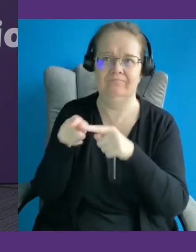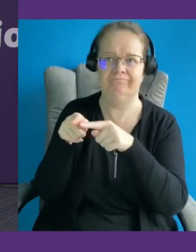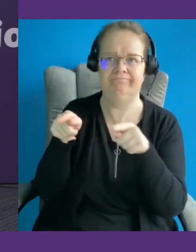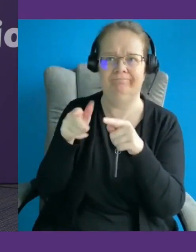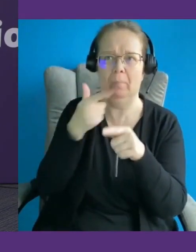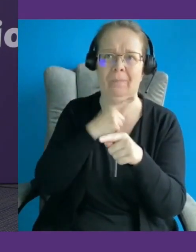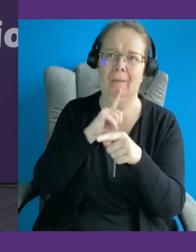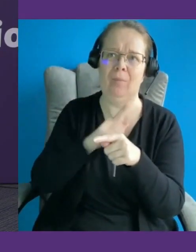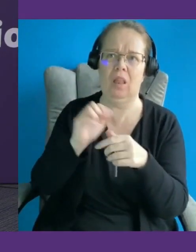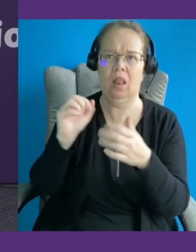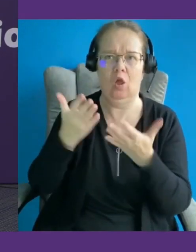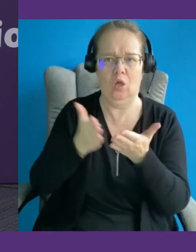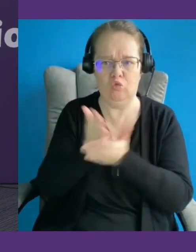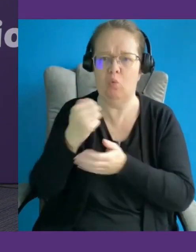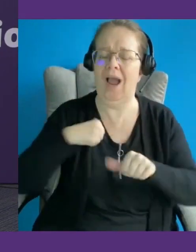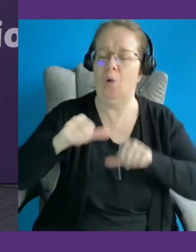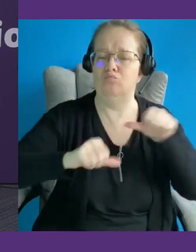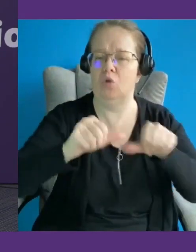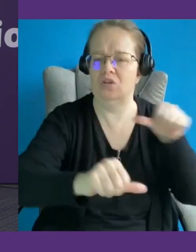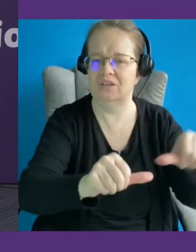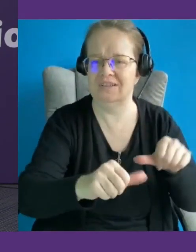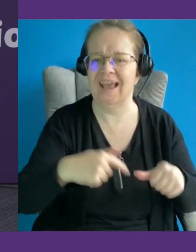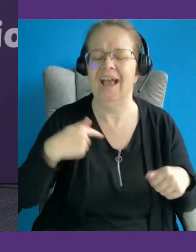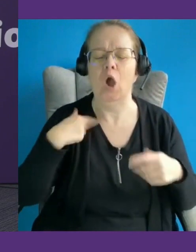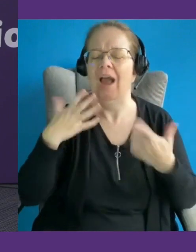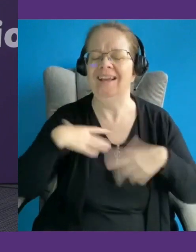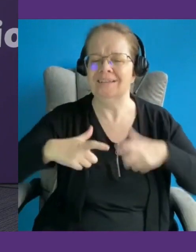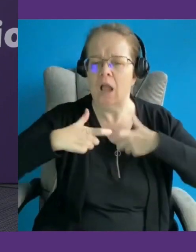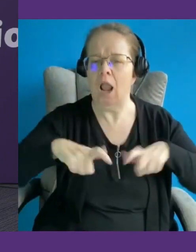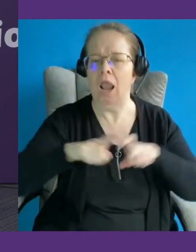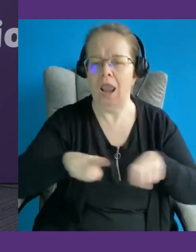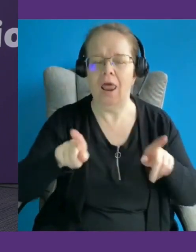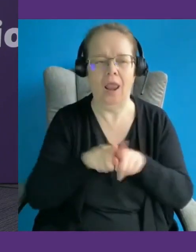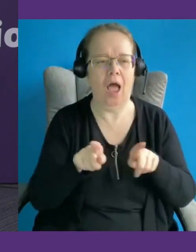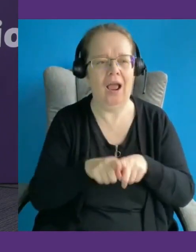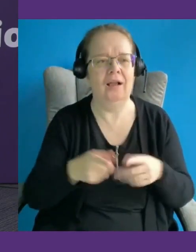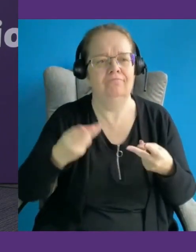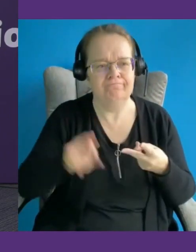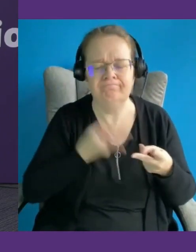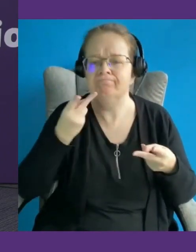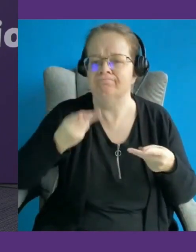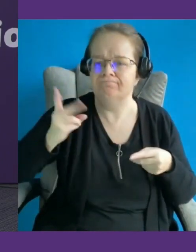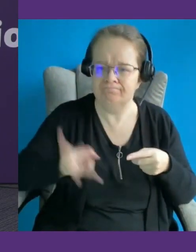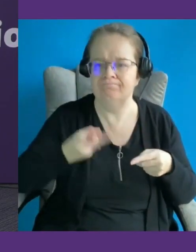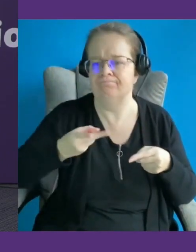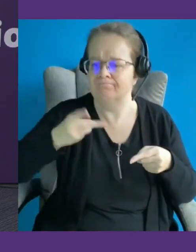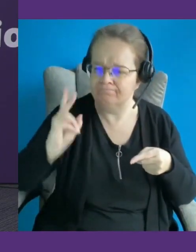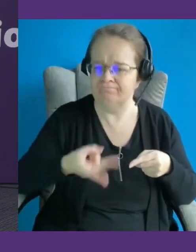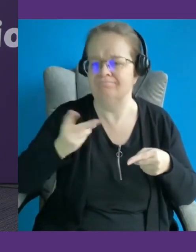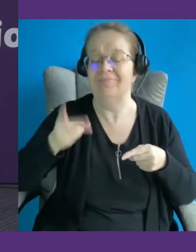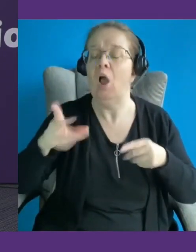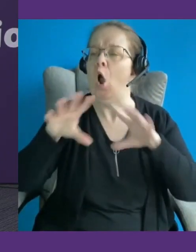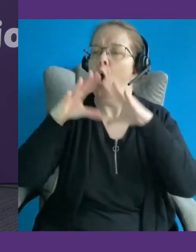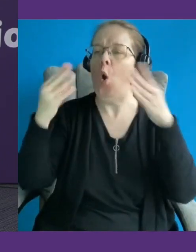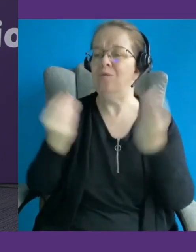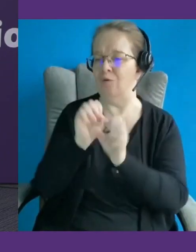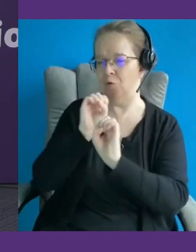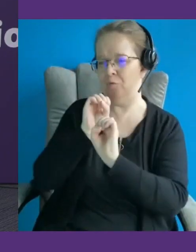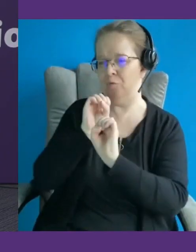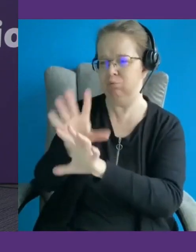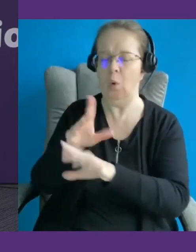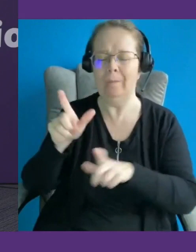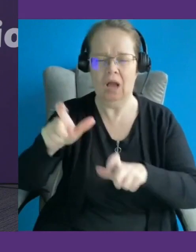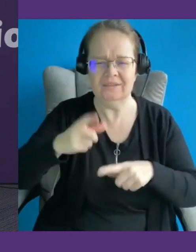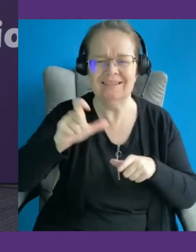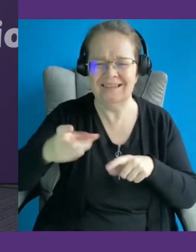sort of that consistent drumbeat. Once you enter, you're given that overview, but then throughout time, as you work on